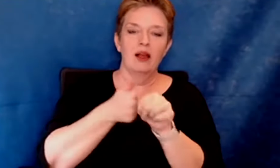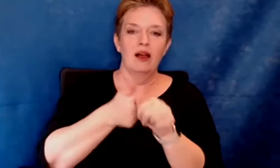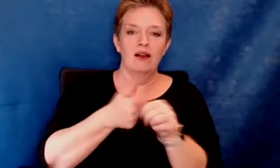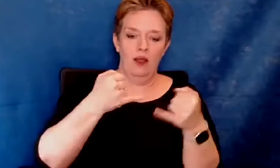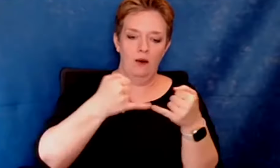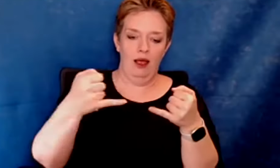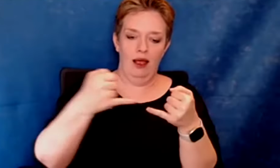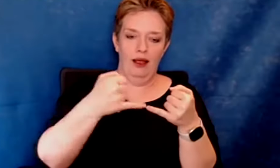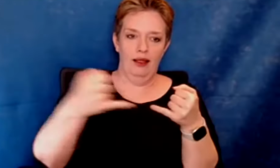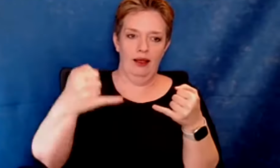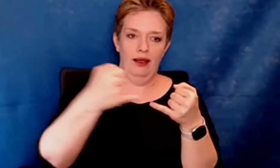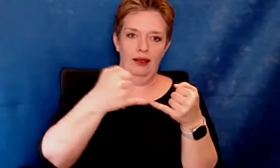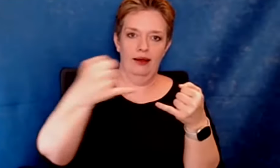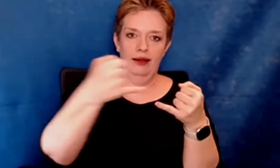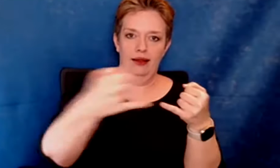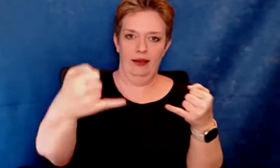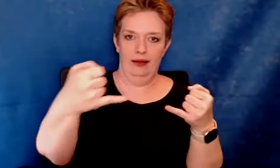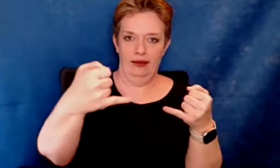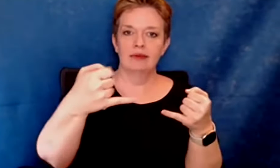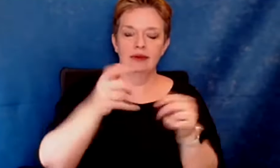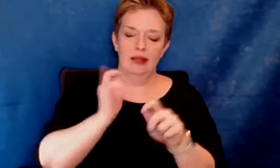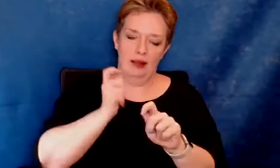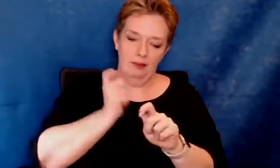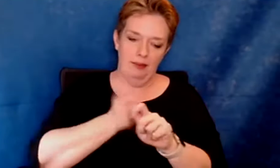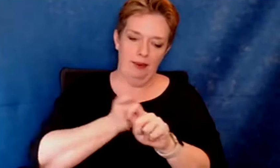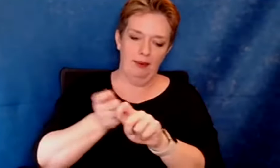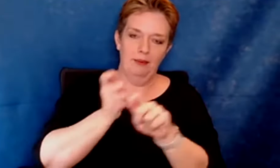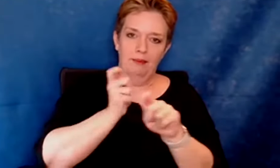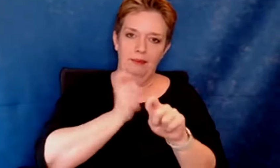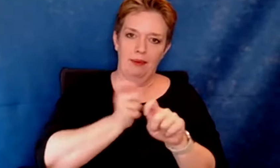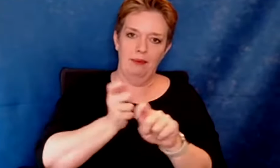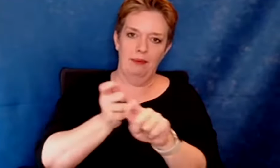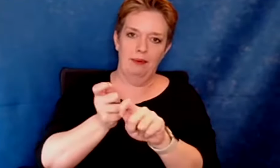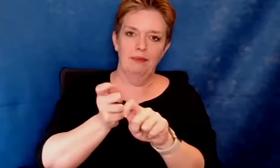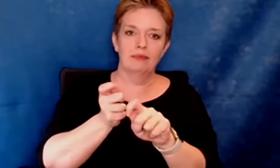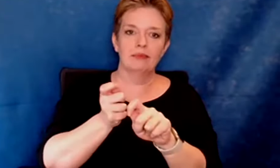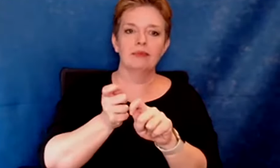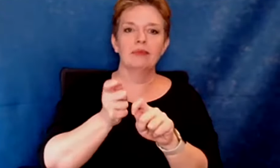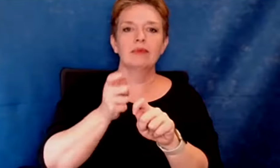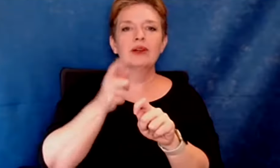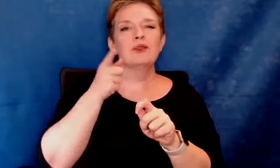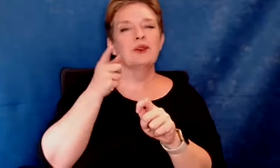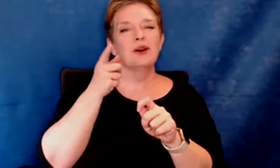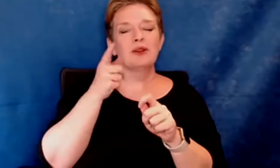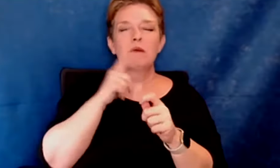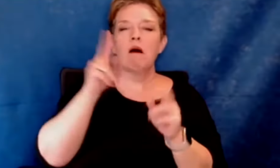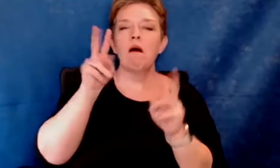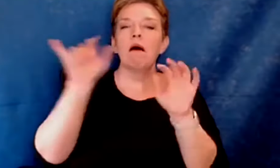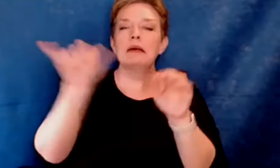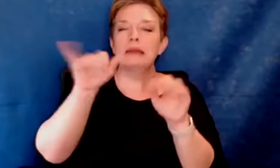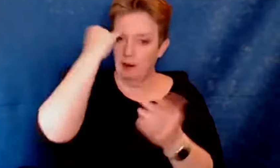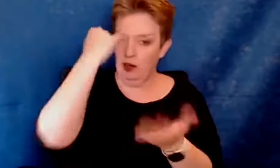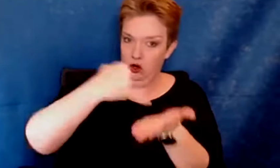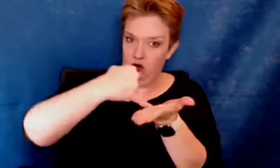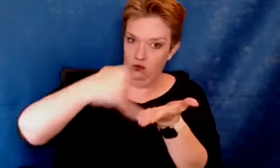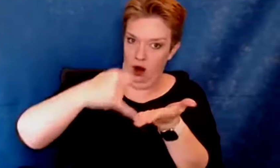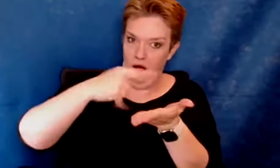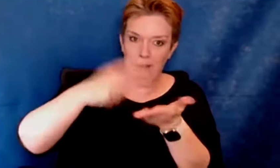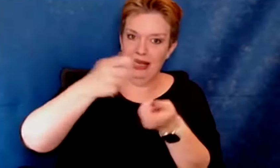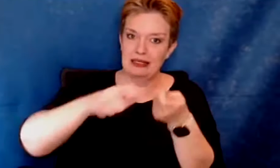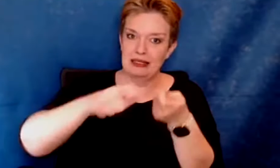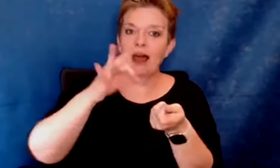it's almost like drawing those lines in with a hammer and a little chisel there. So that's our